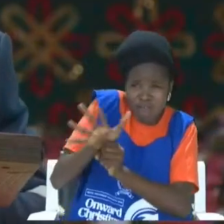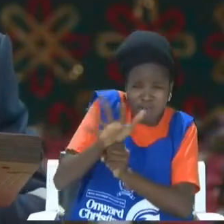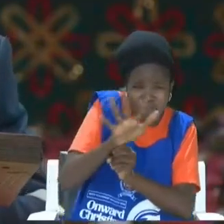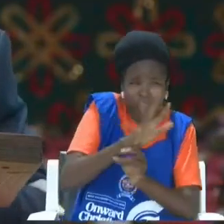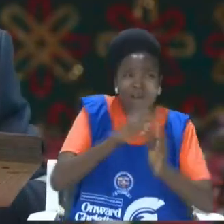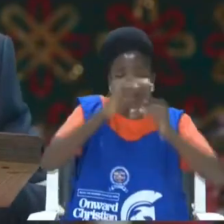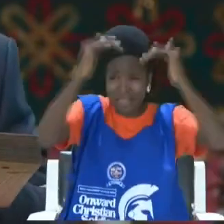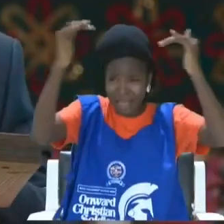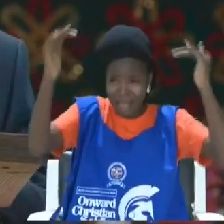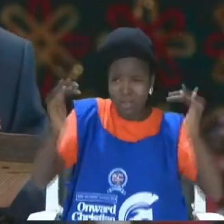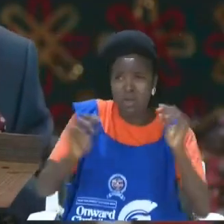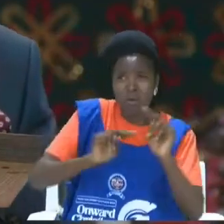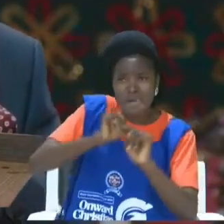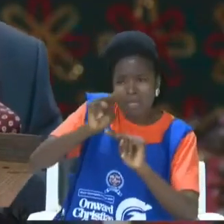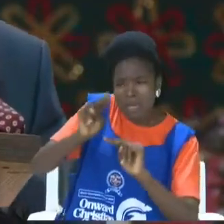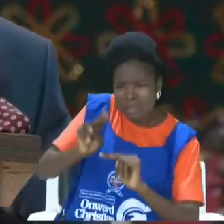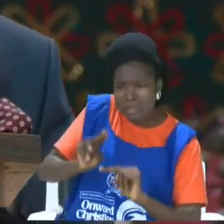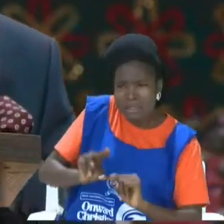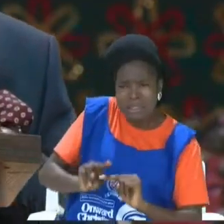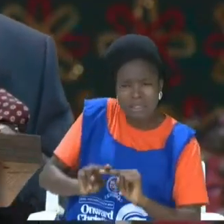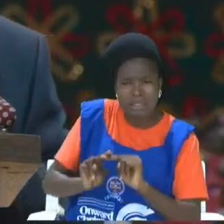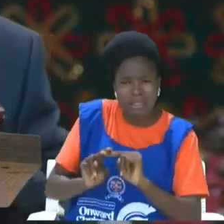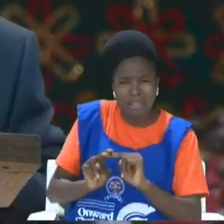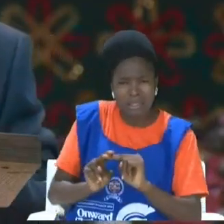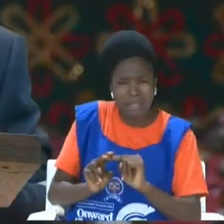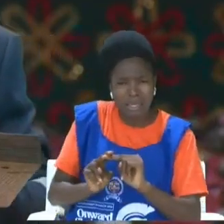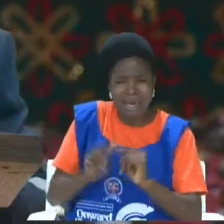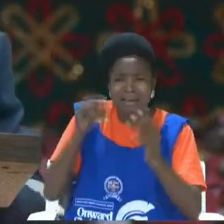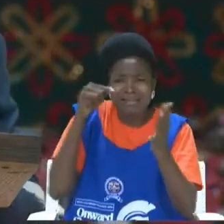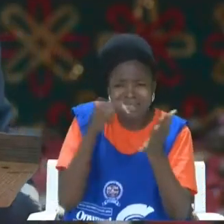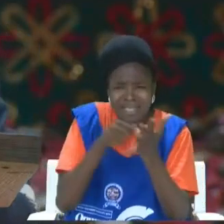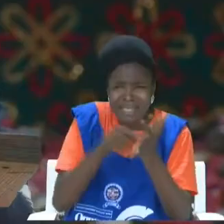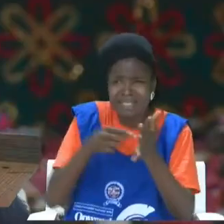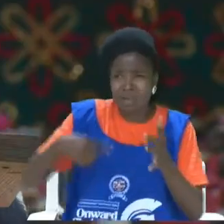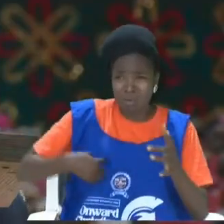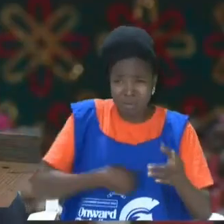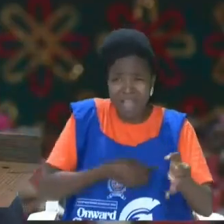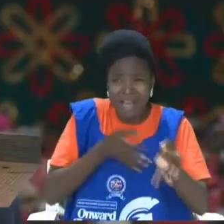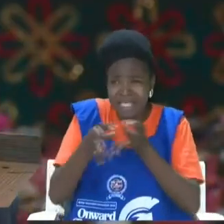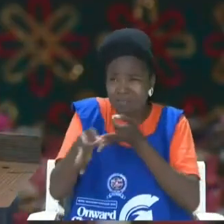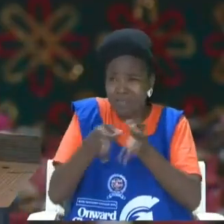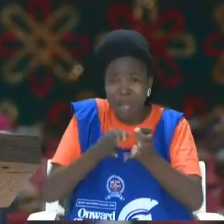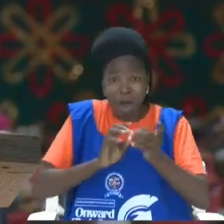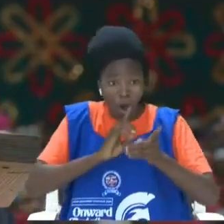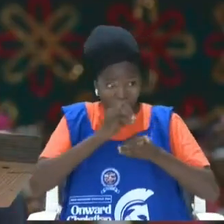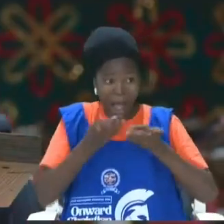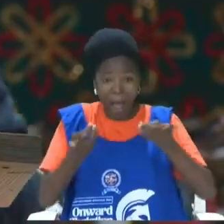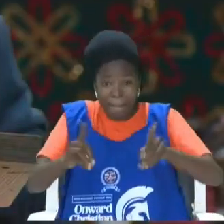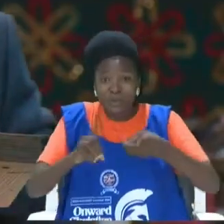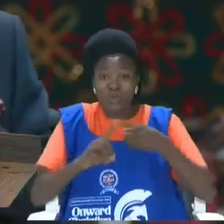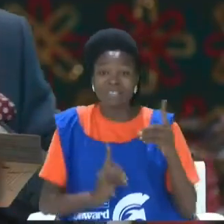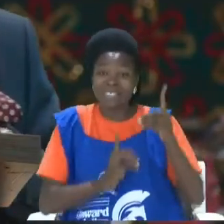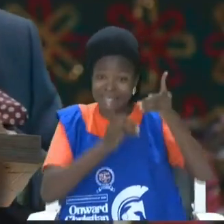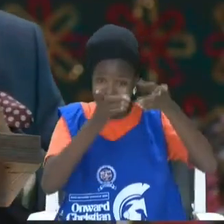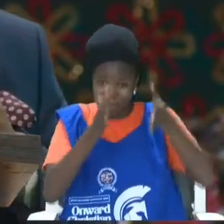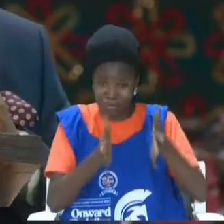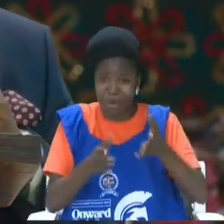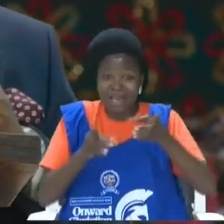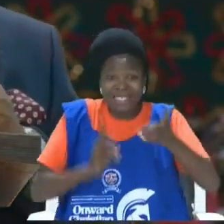they were sitting. These were timid disciples.